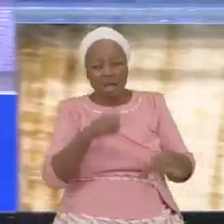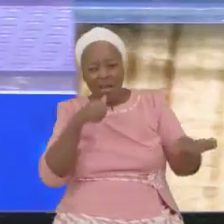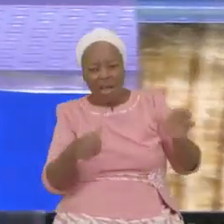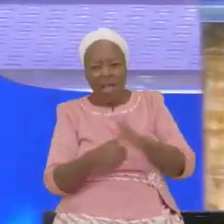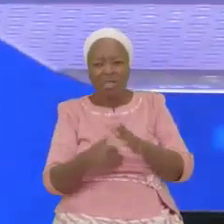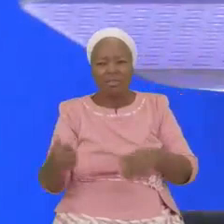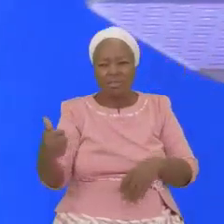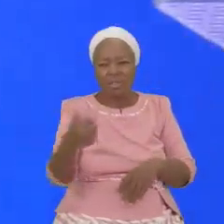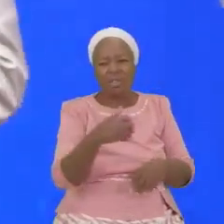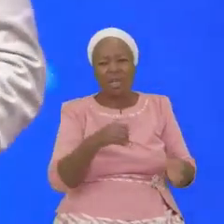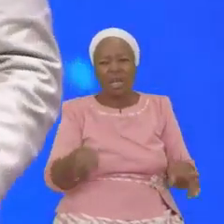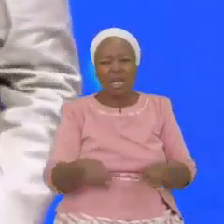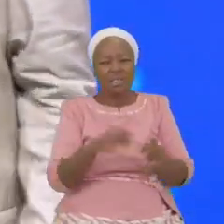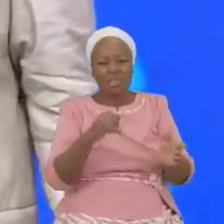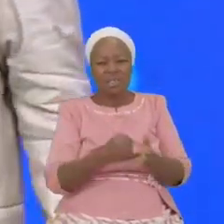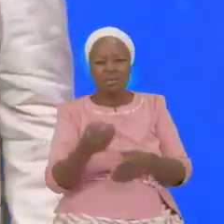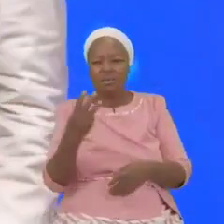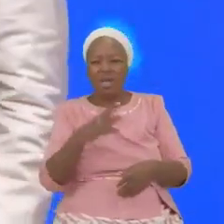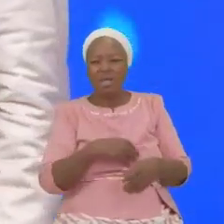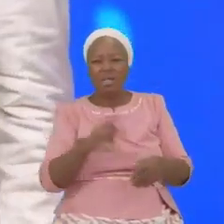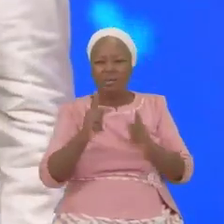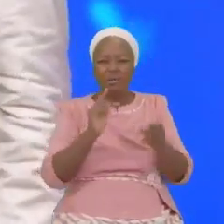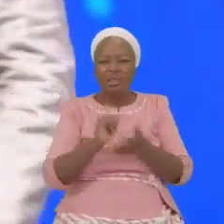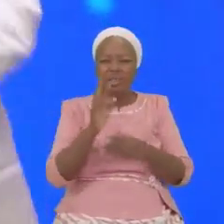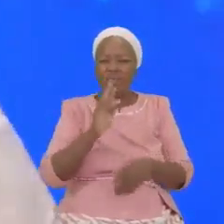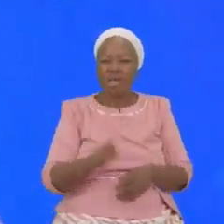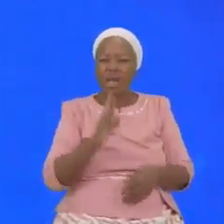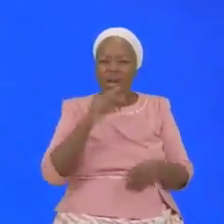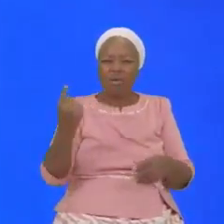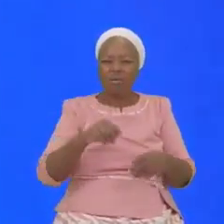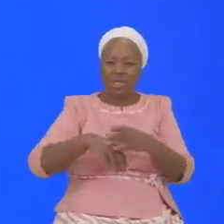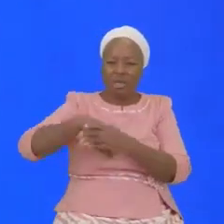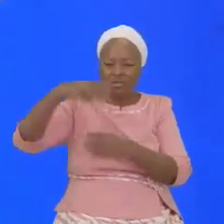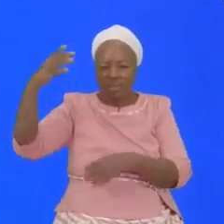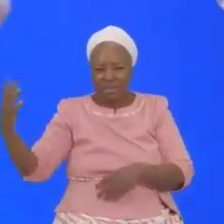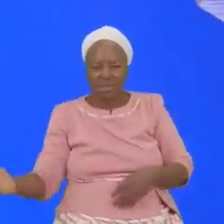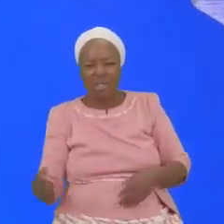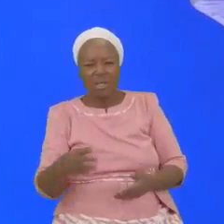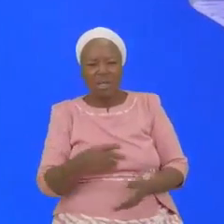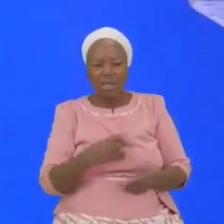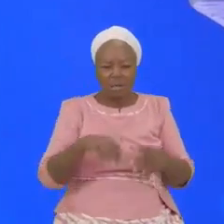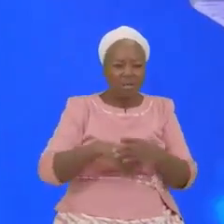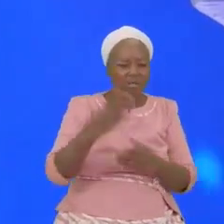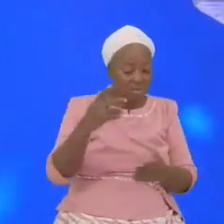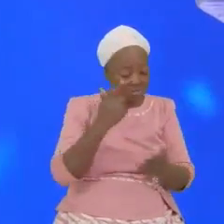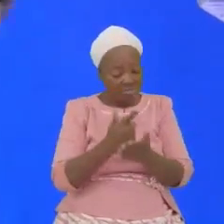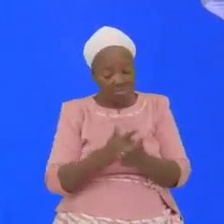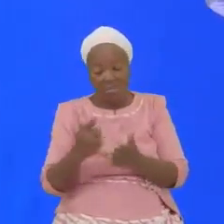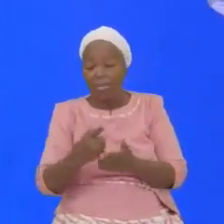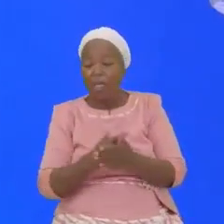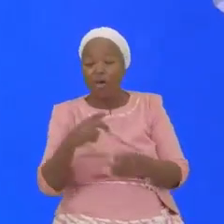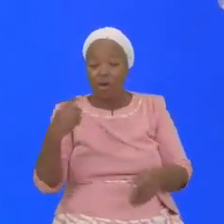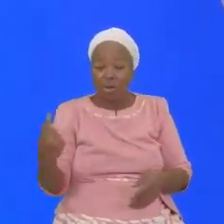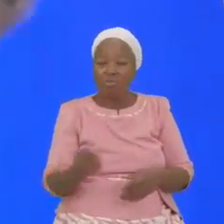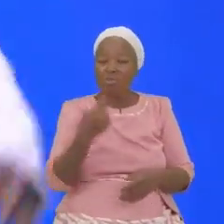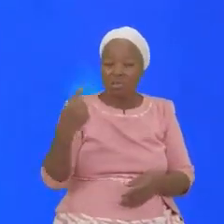were. There are people who are always out there, always talking, always chatting, always discussing, always, always,